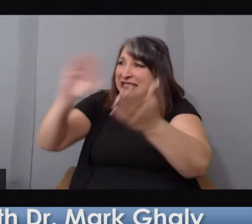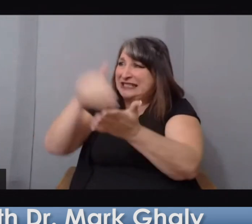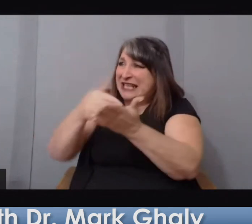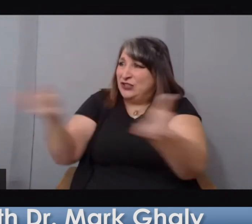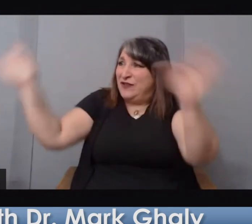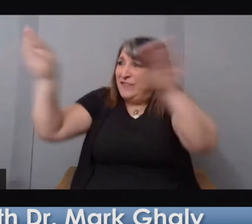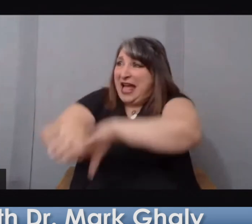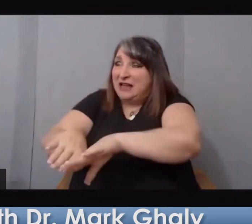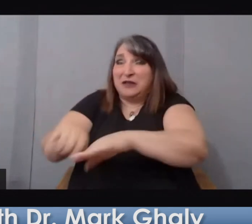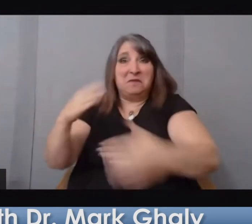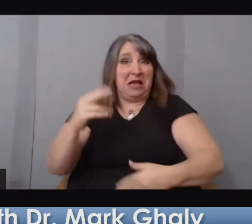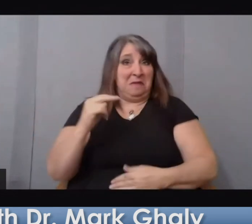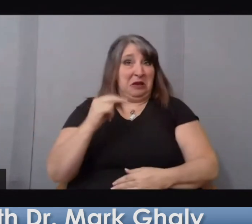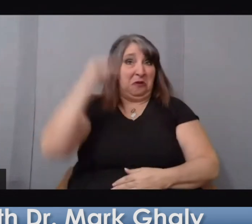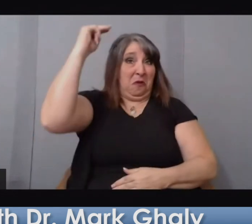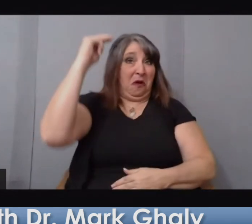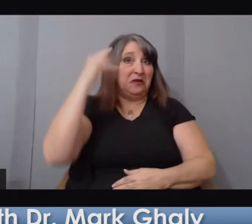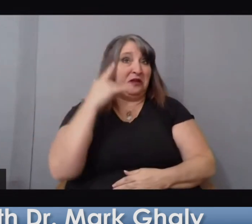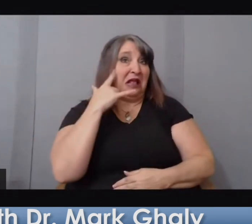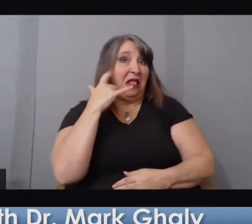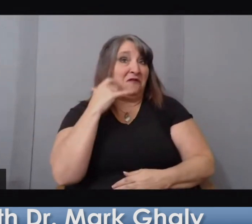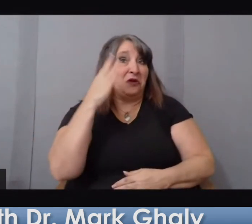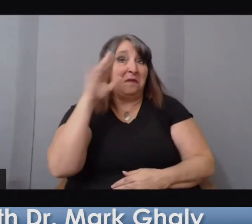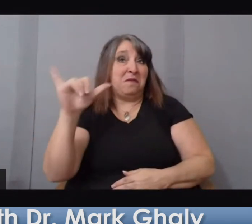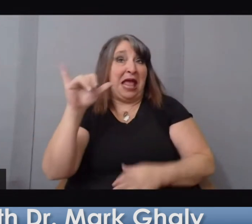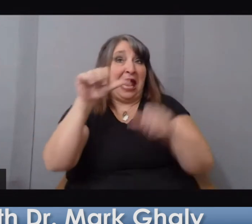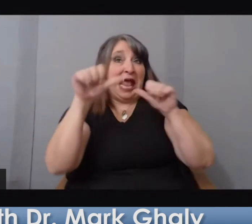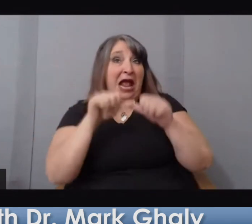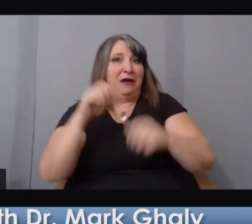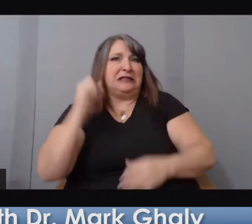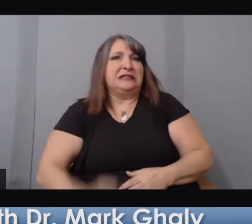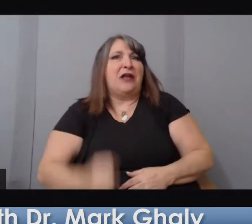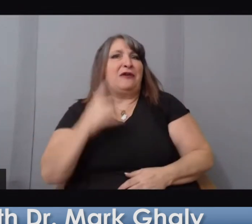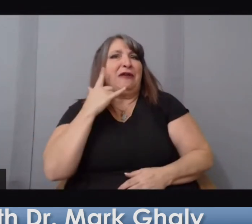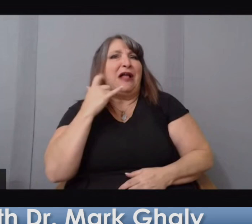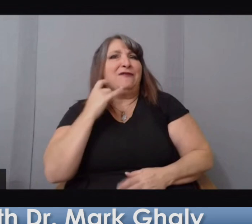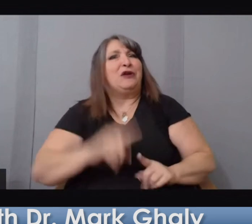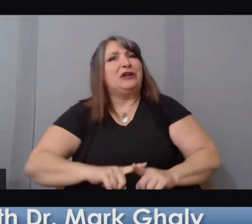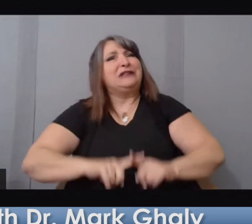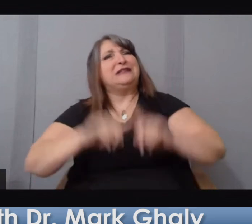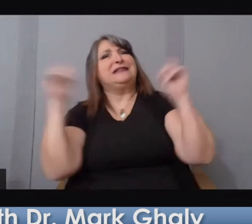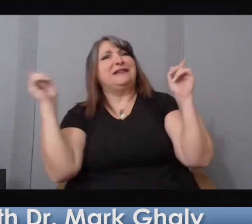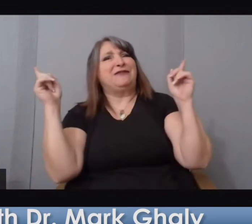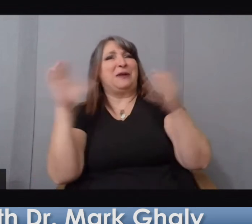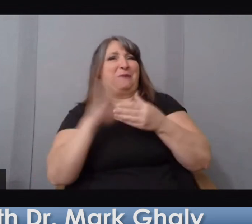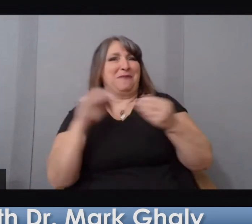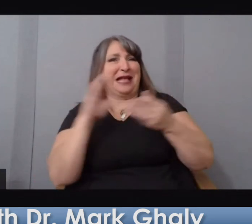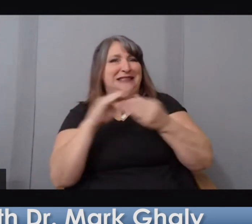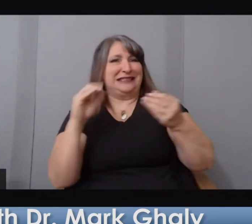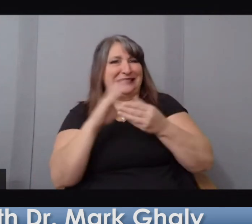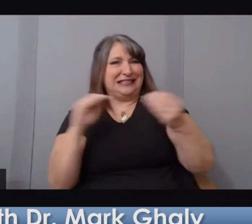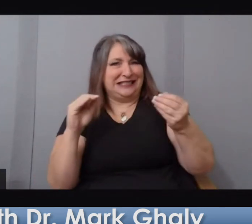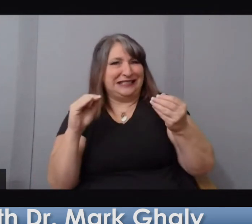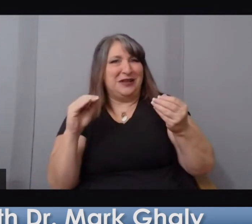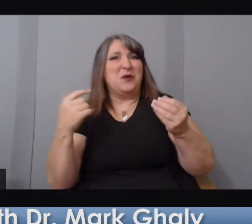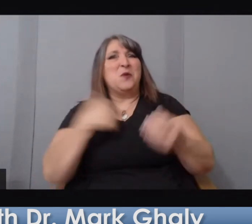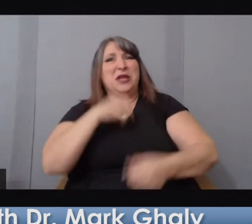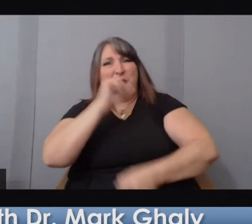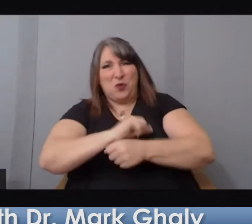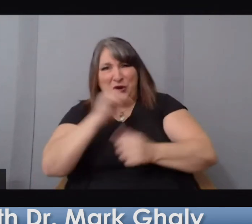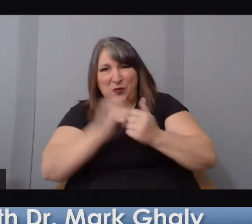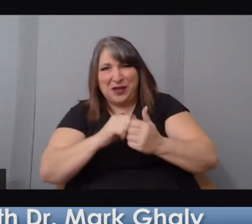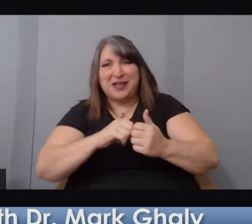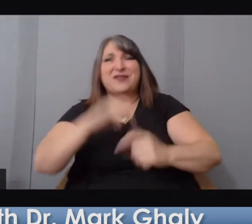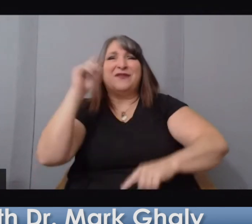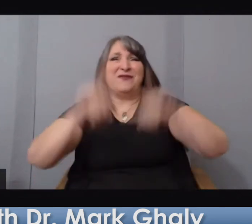the northern part of the state, certainly the Bay Area and Southern California. Our work with various employers, focusing